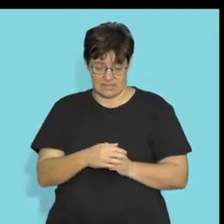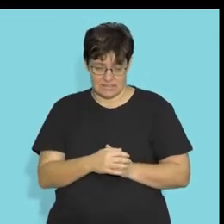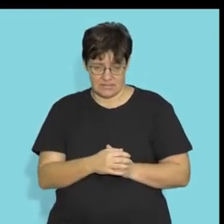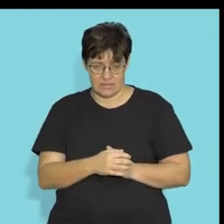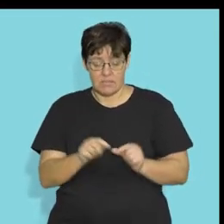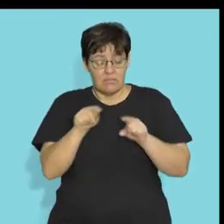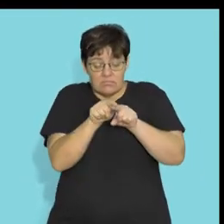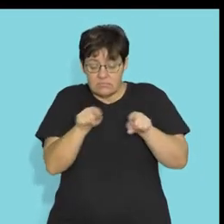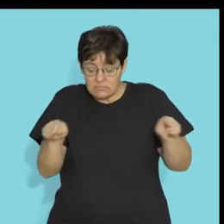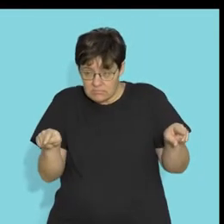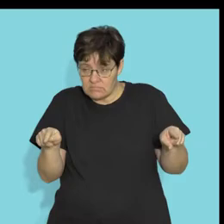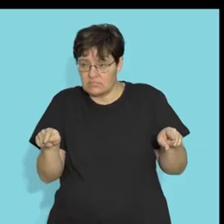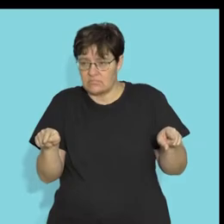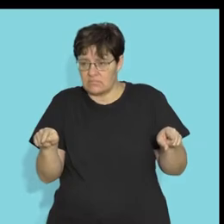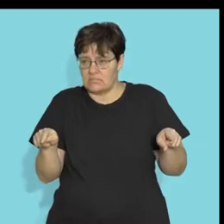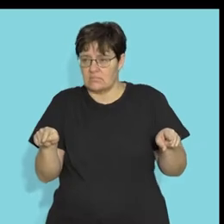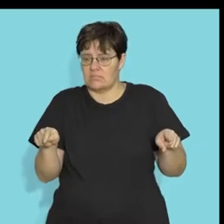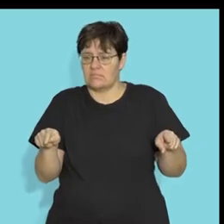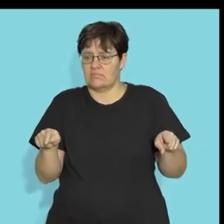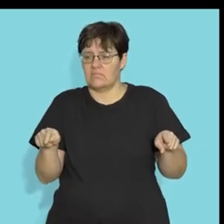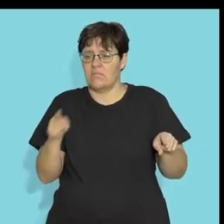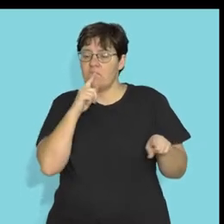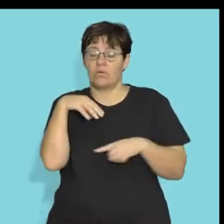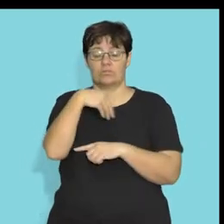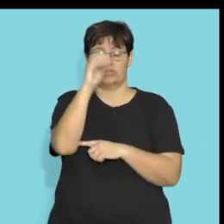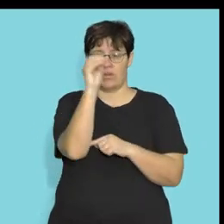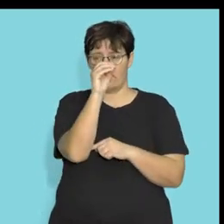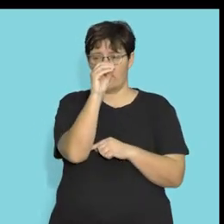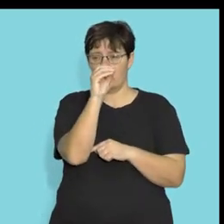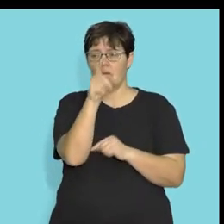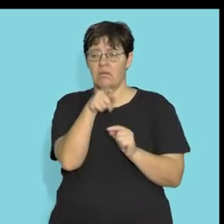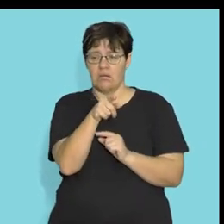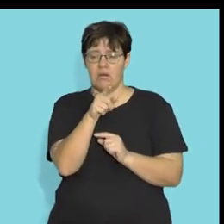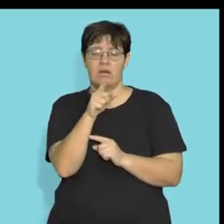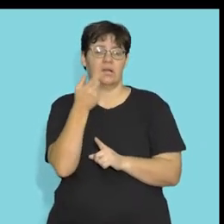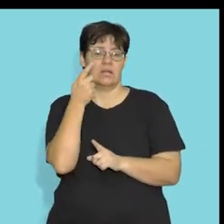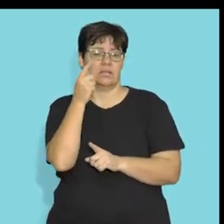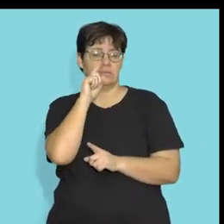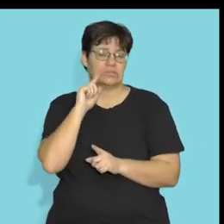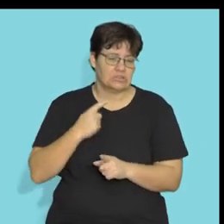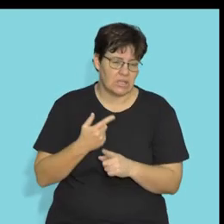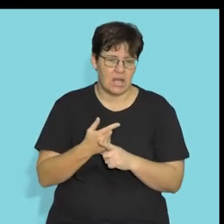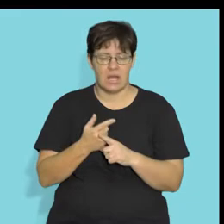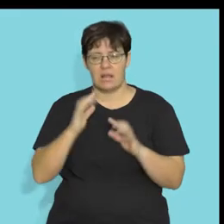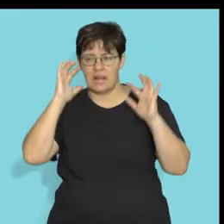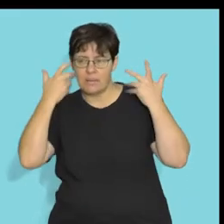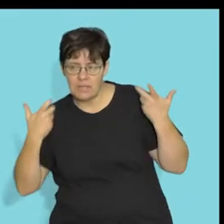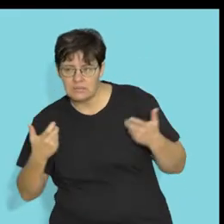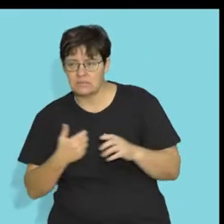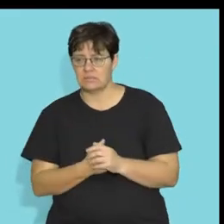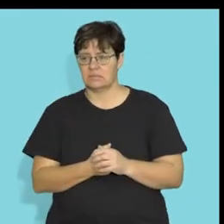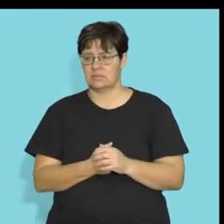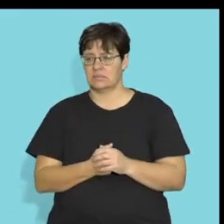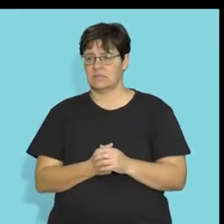In turn, these primary consumers, for example, if we look at the giraffe, is consumed by leopard, consumed